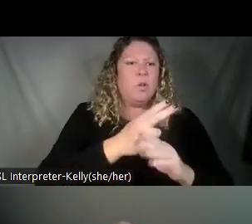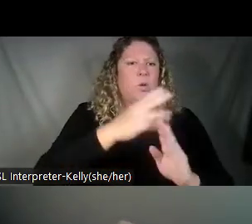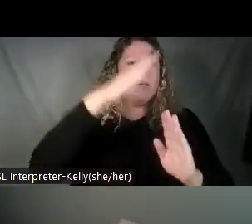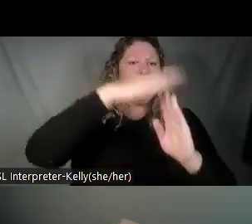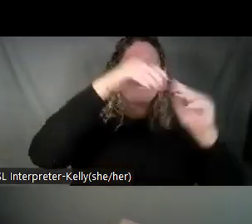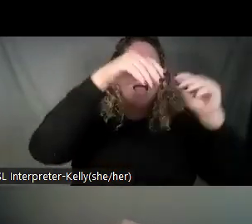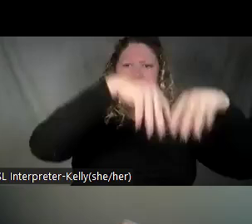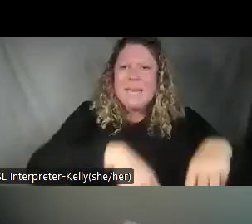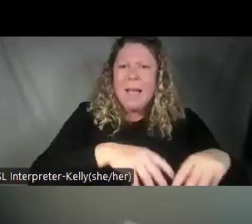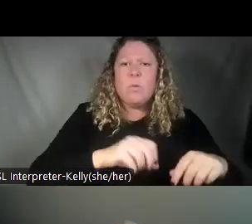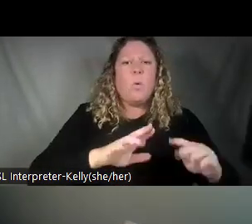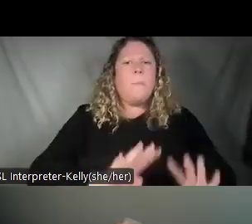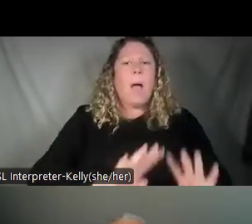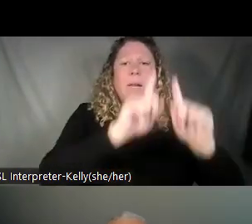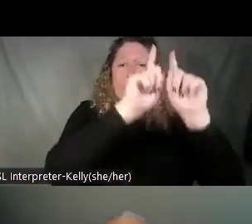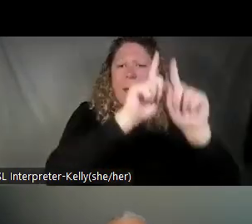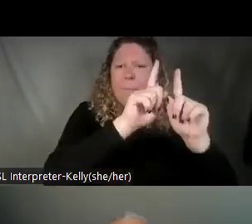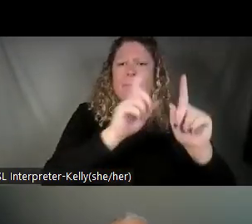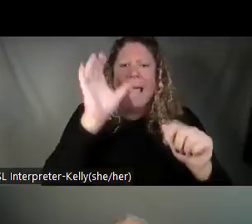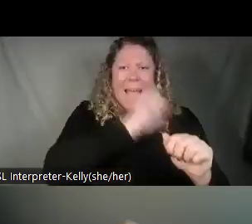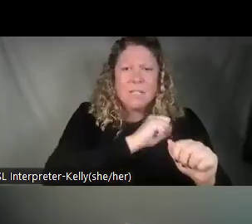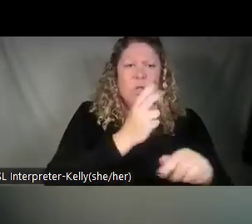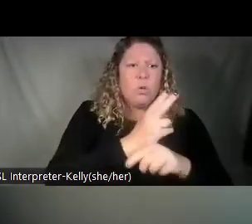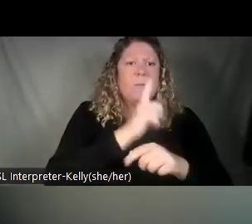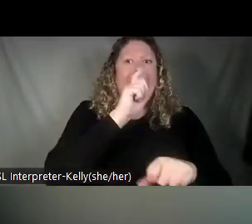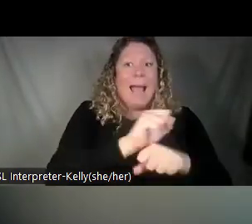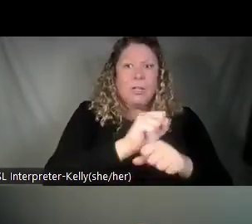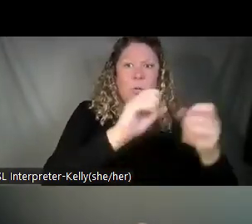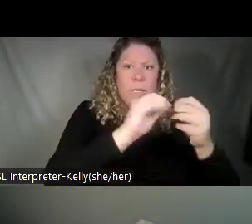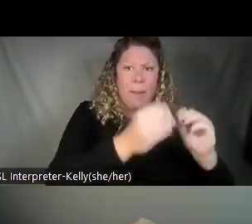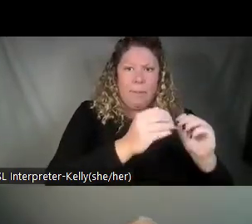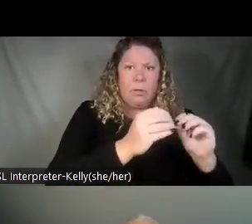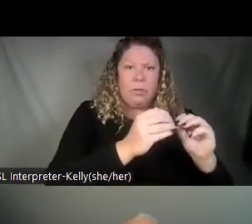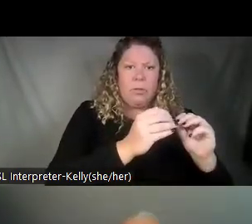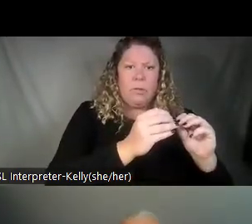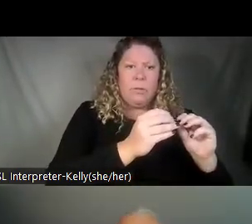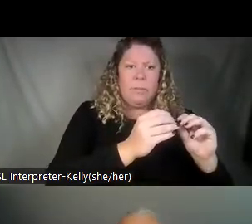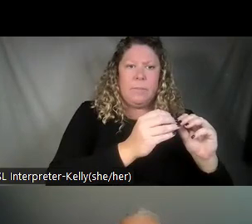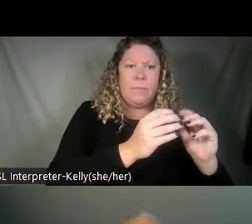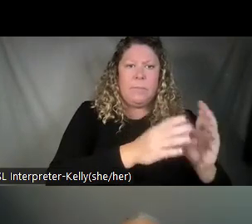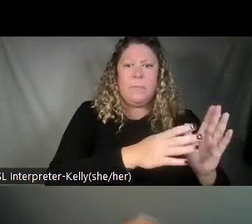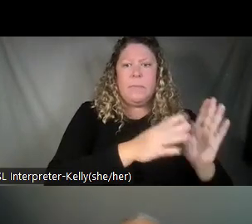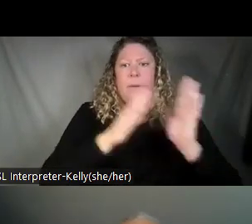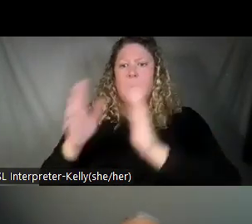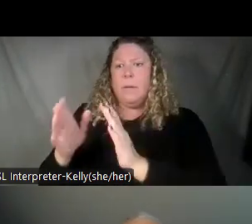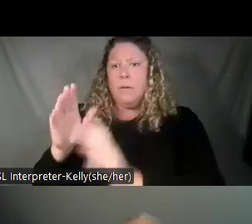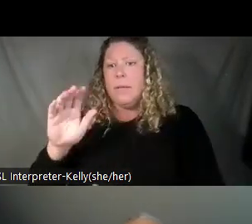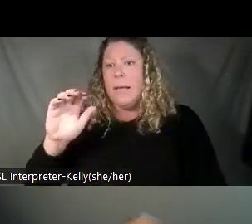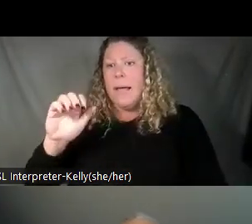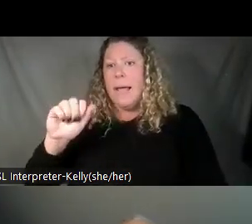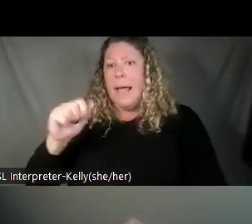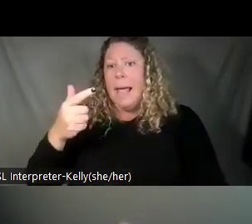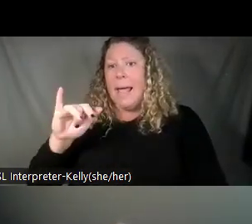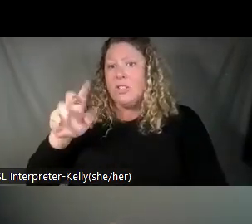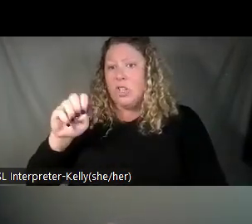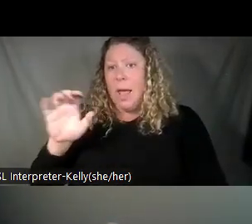bottom-up estimating using real live numbers. With agile estimating, they're